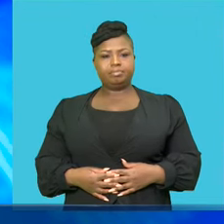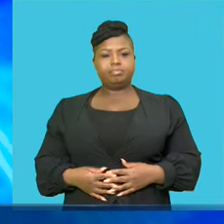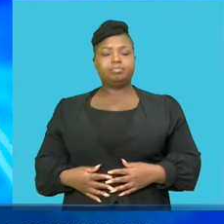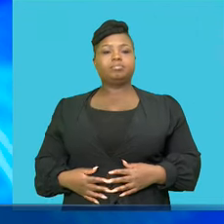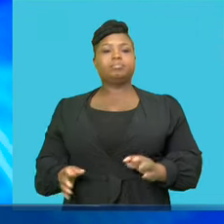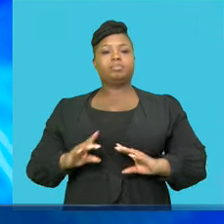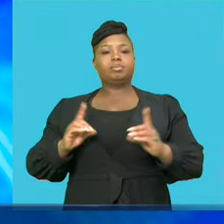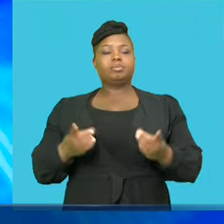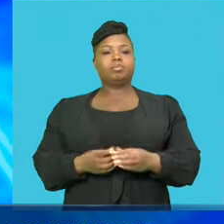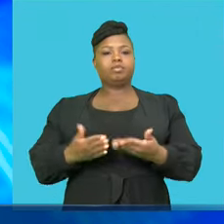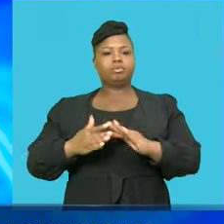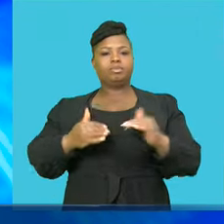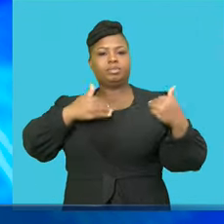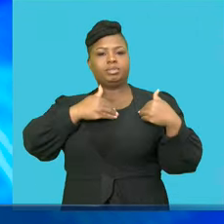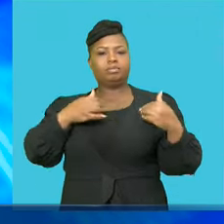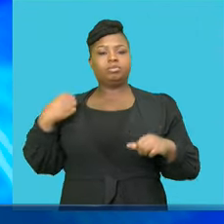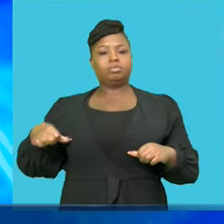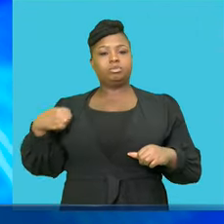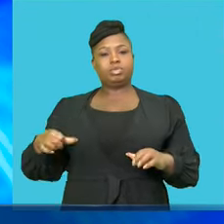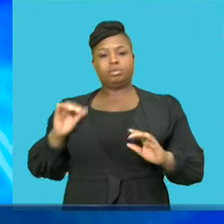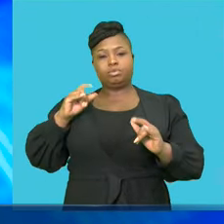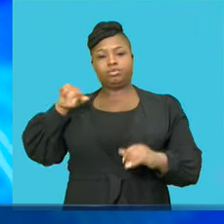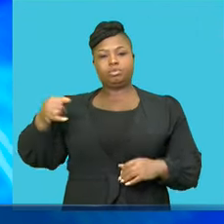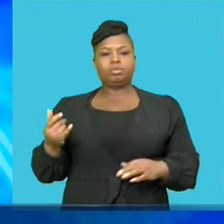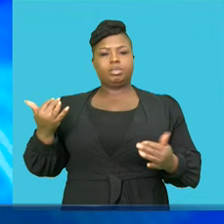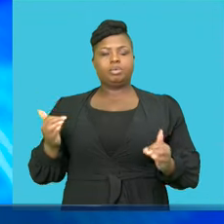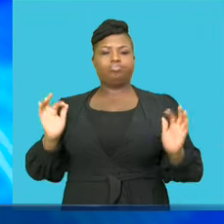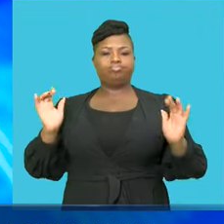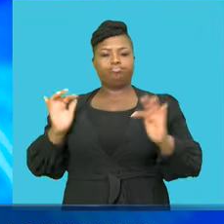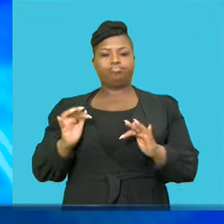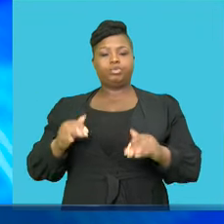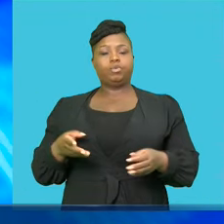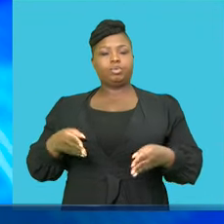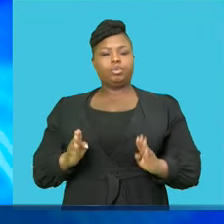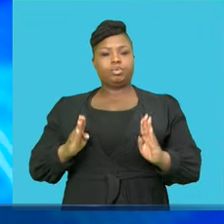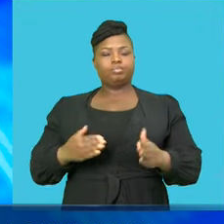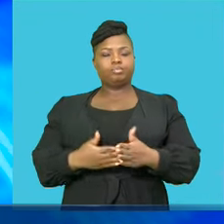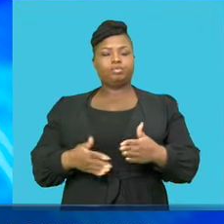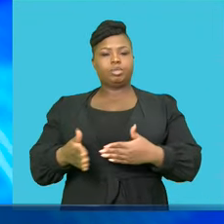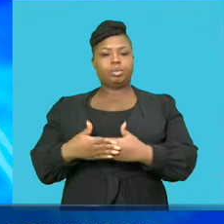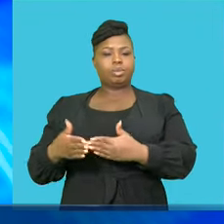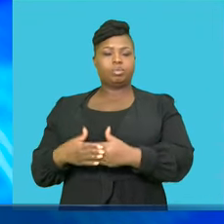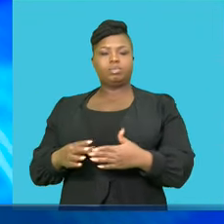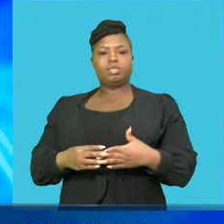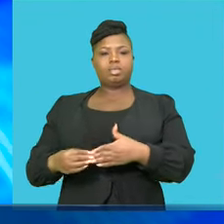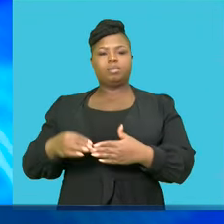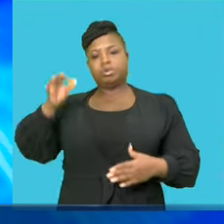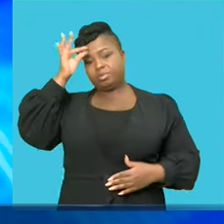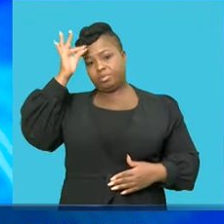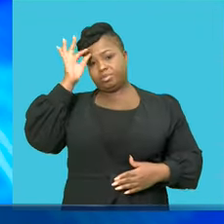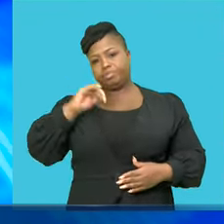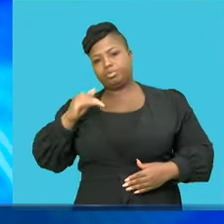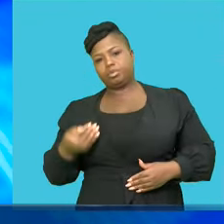Isebe lokhuseleko loluntu kumasipala wesixeko saseGoli libambe iphulo lokuvalwa kwendlela elikhokhelwa ngamagosa amapolisa